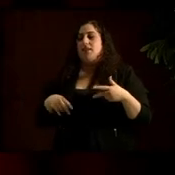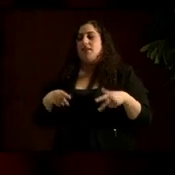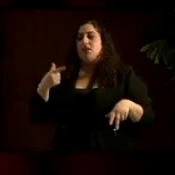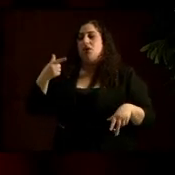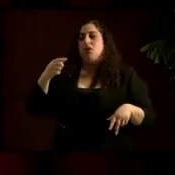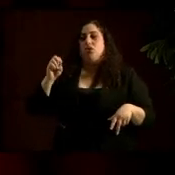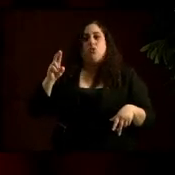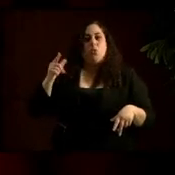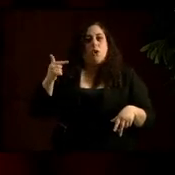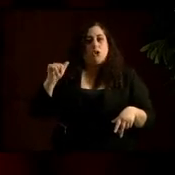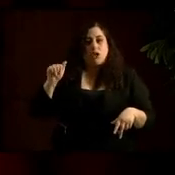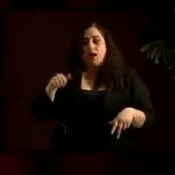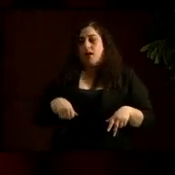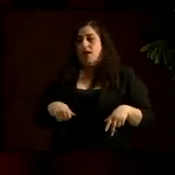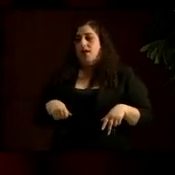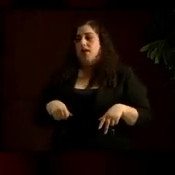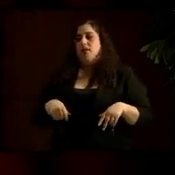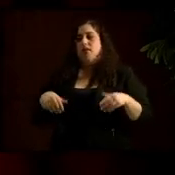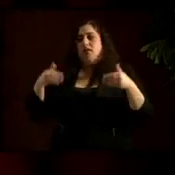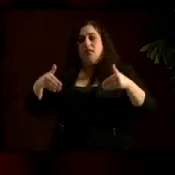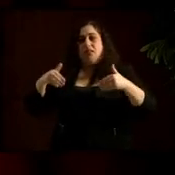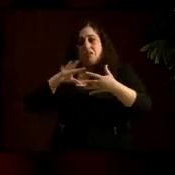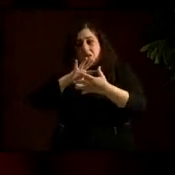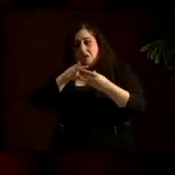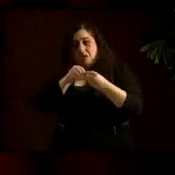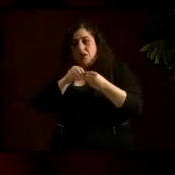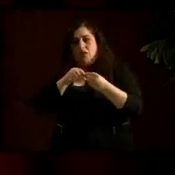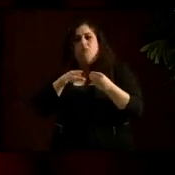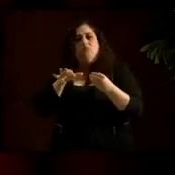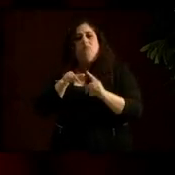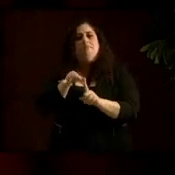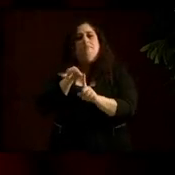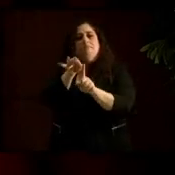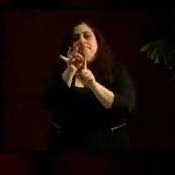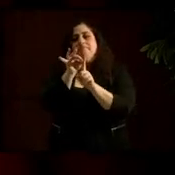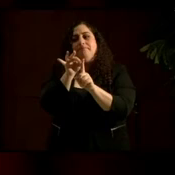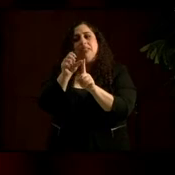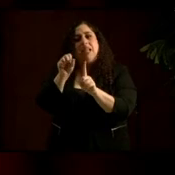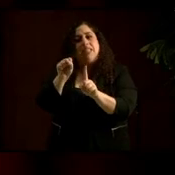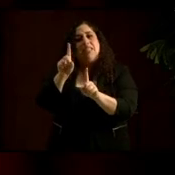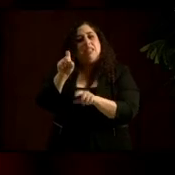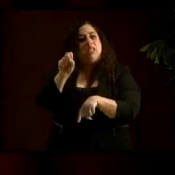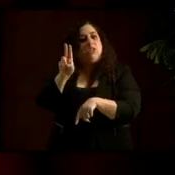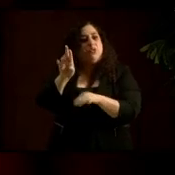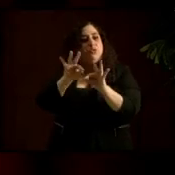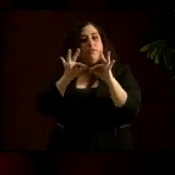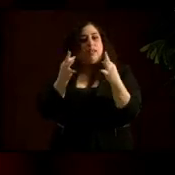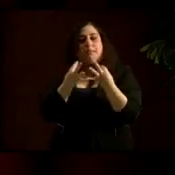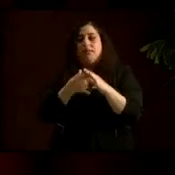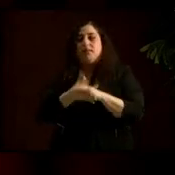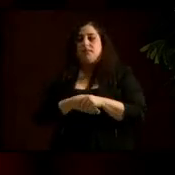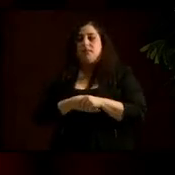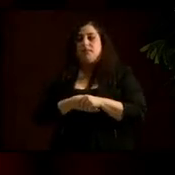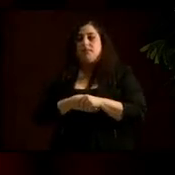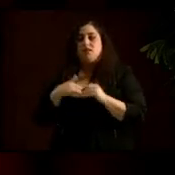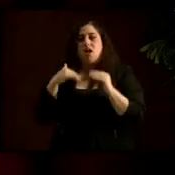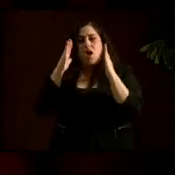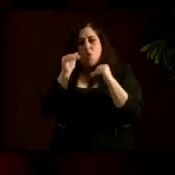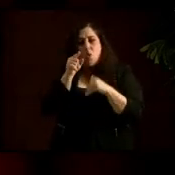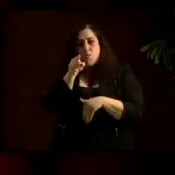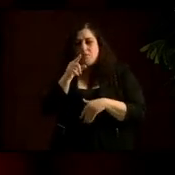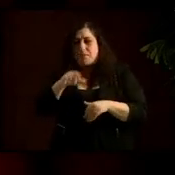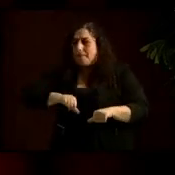I hope you all become as proud as I am to be a part of SDSU and a part of our ambitious enterprise of